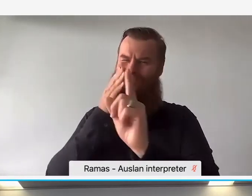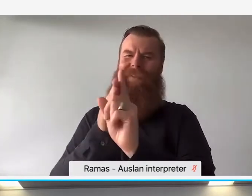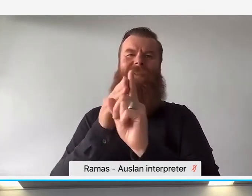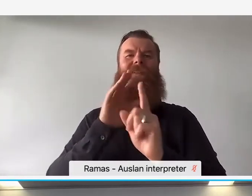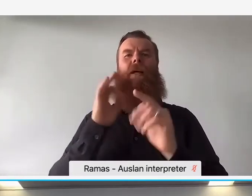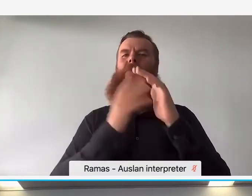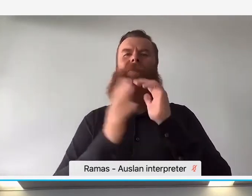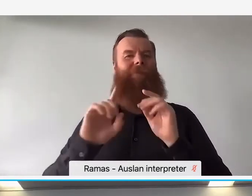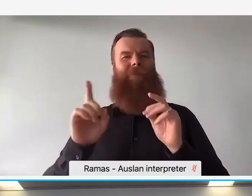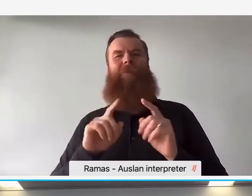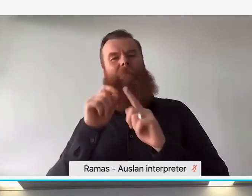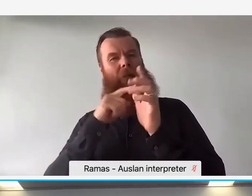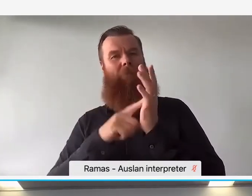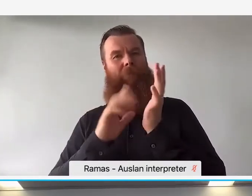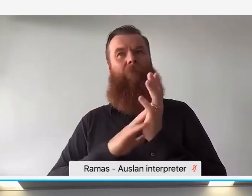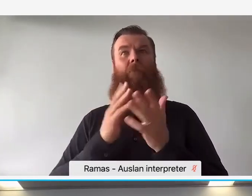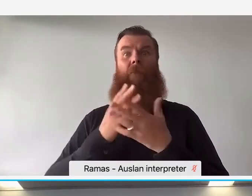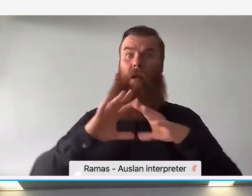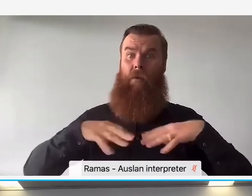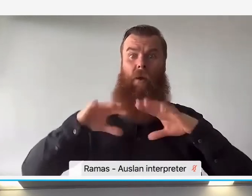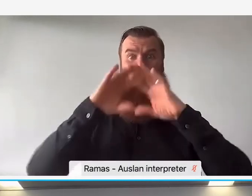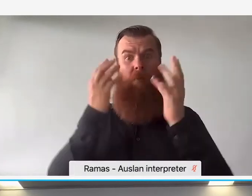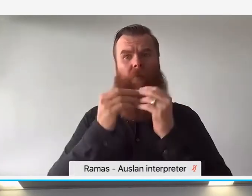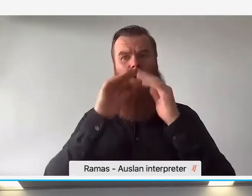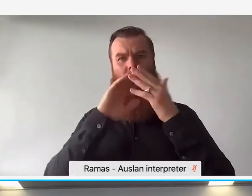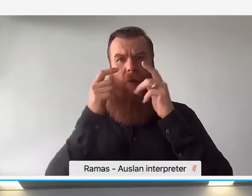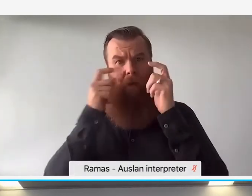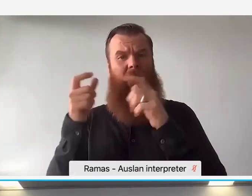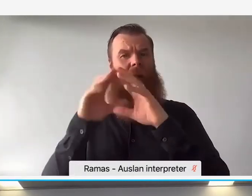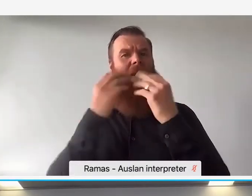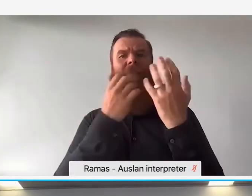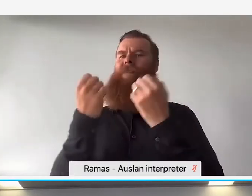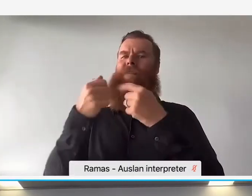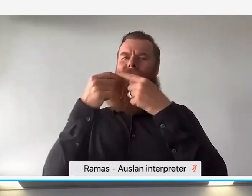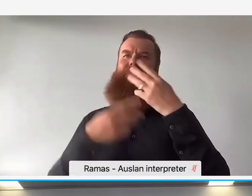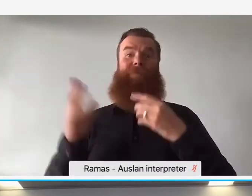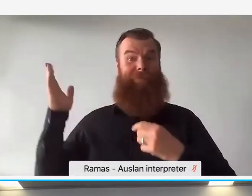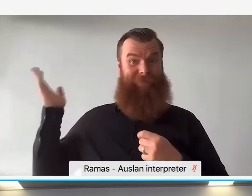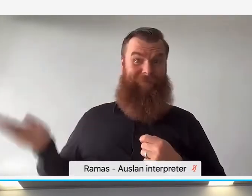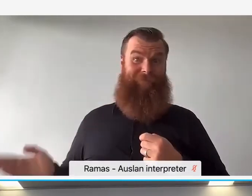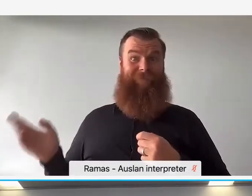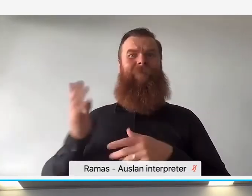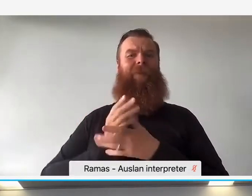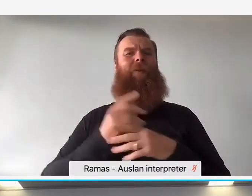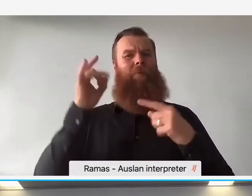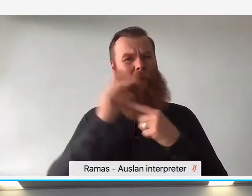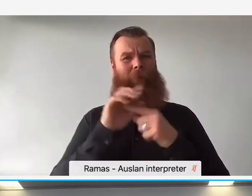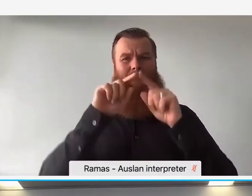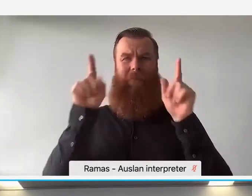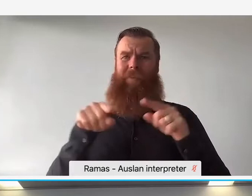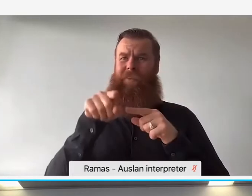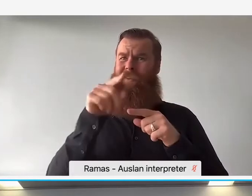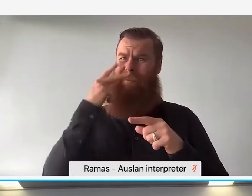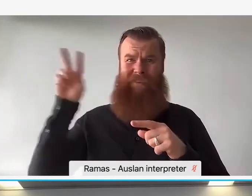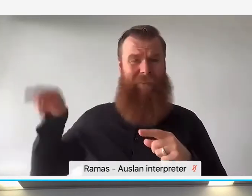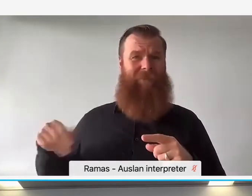approach. So this is just a couple of final slides. This one's really critical element of the scheme. We're here to help